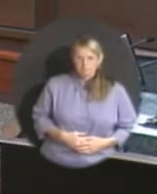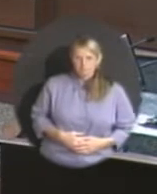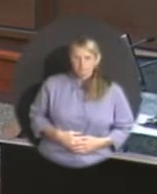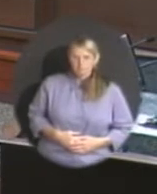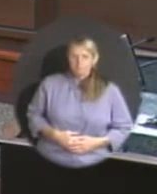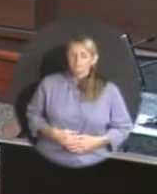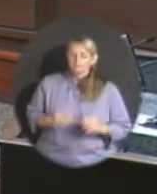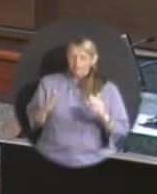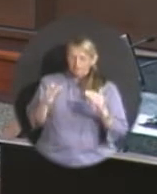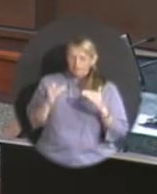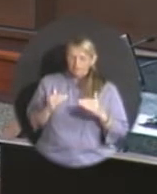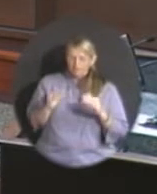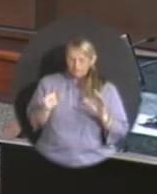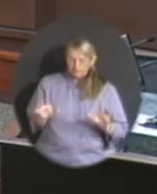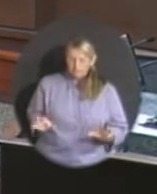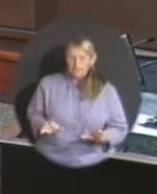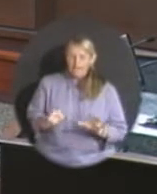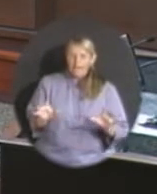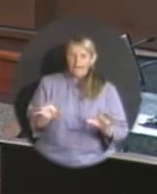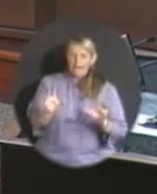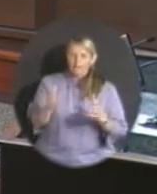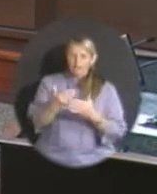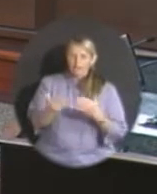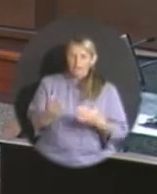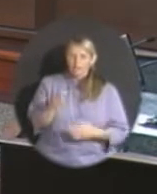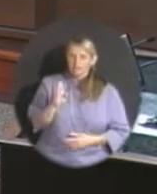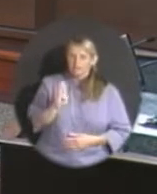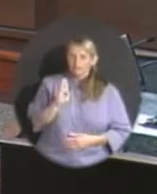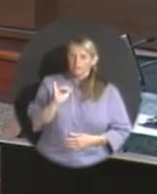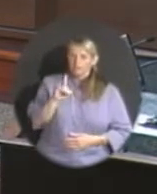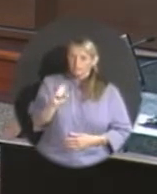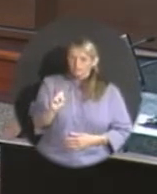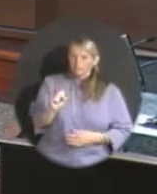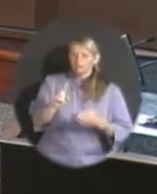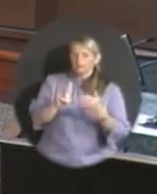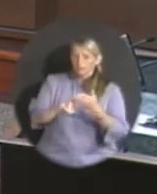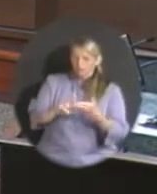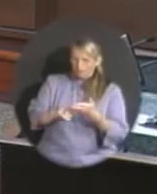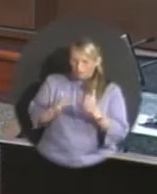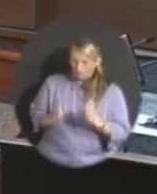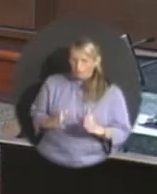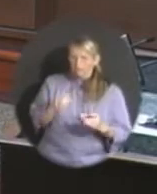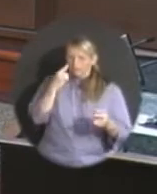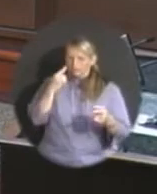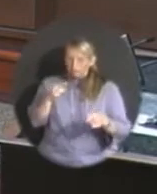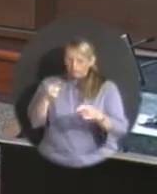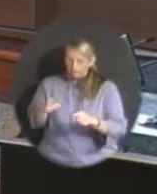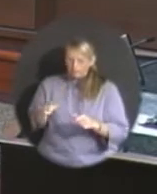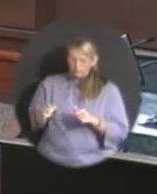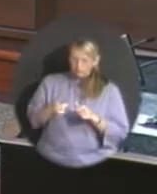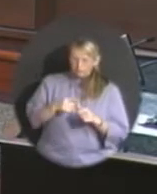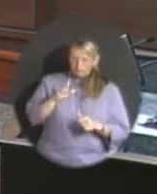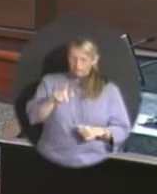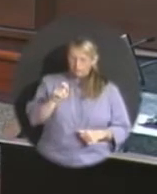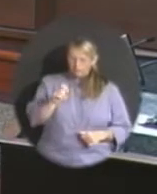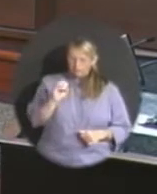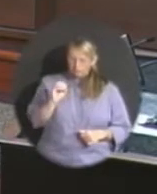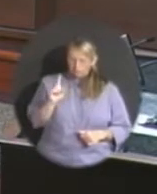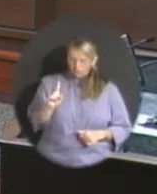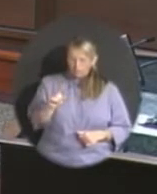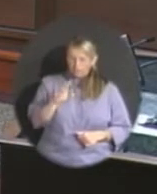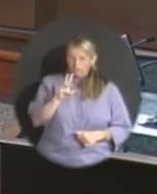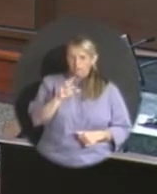Next on our agenda is action items, bids, contracts, and agreements. The first one, 5.01, is a wireless hardware